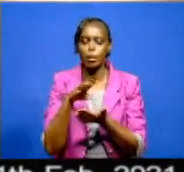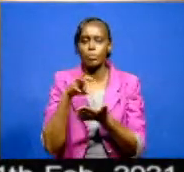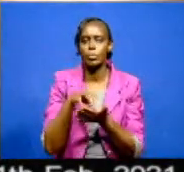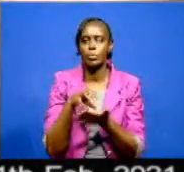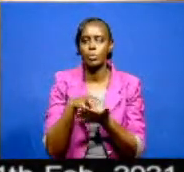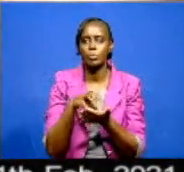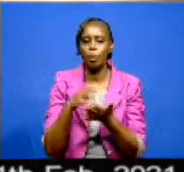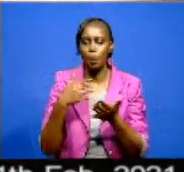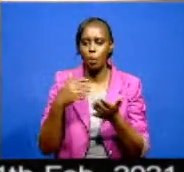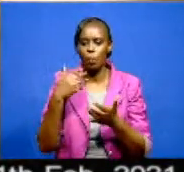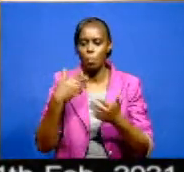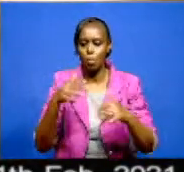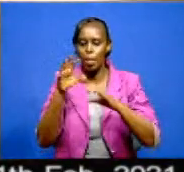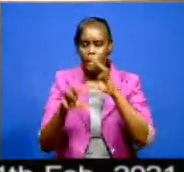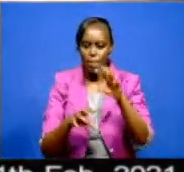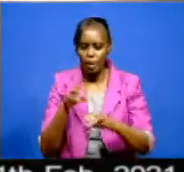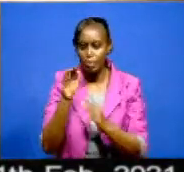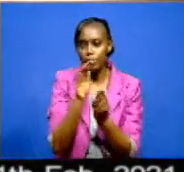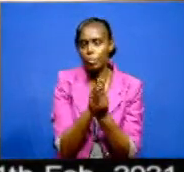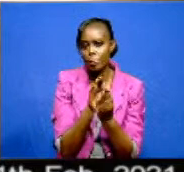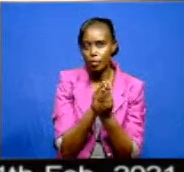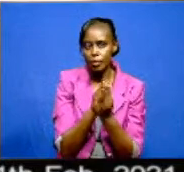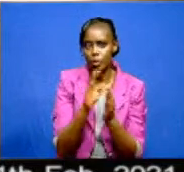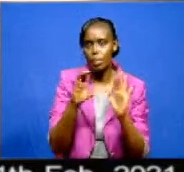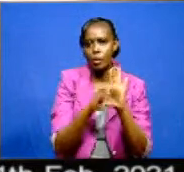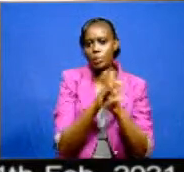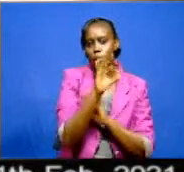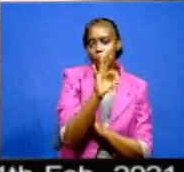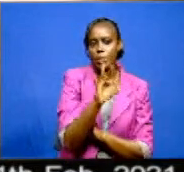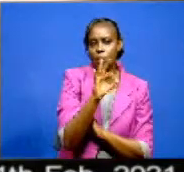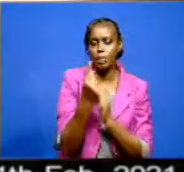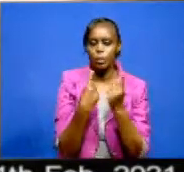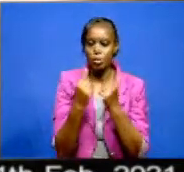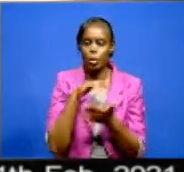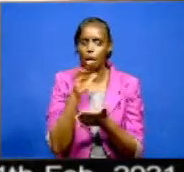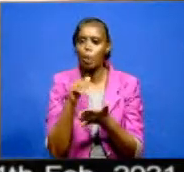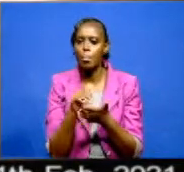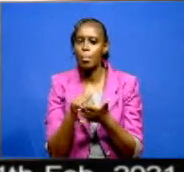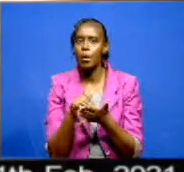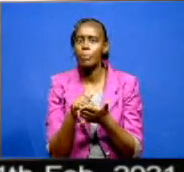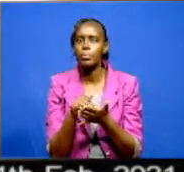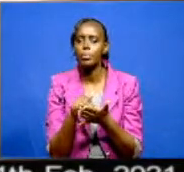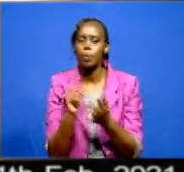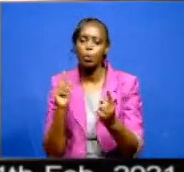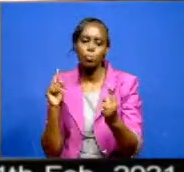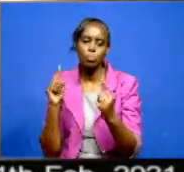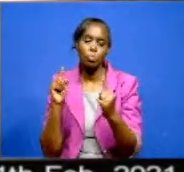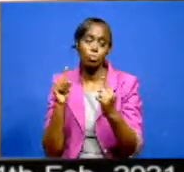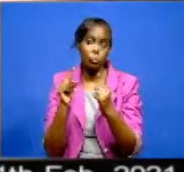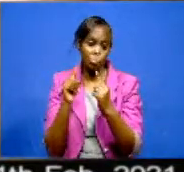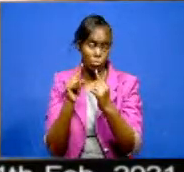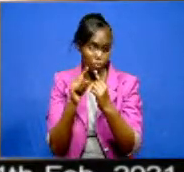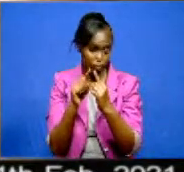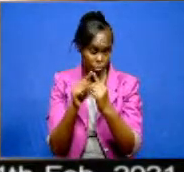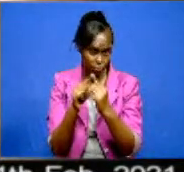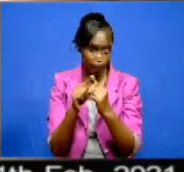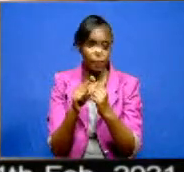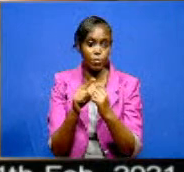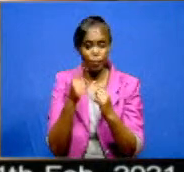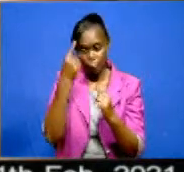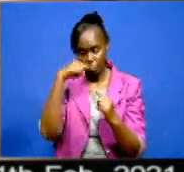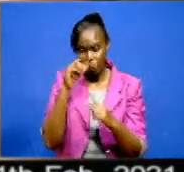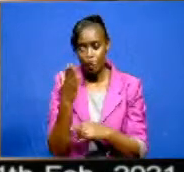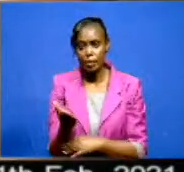of the wildlife conservation in Kenya. Chapter 3 articulates the overall goal and objectives of the